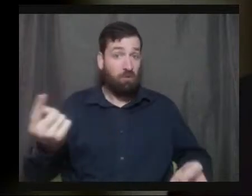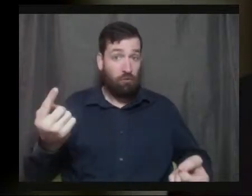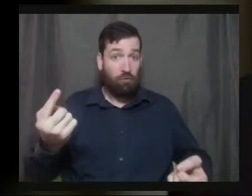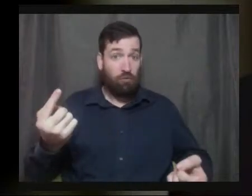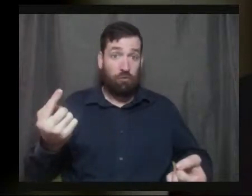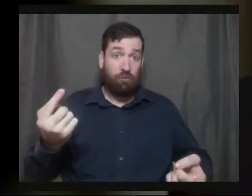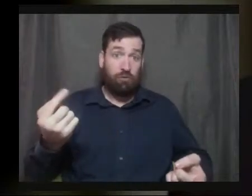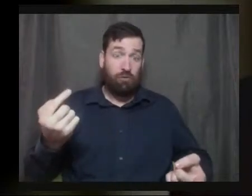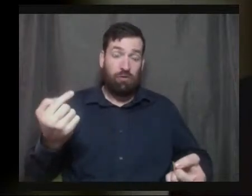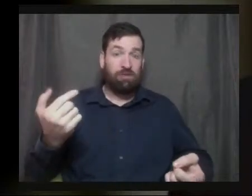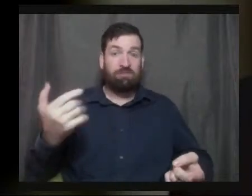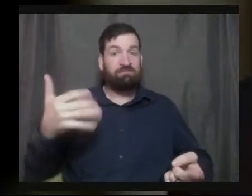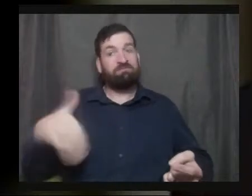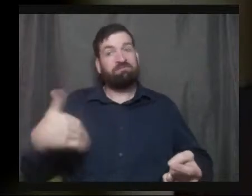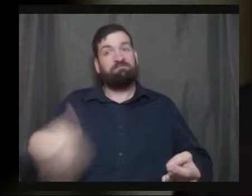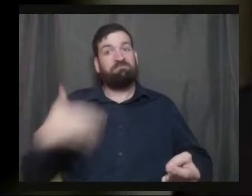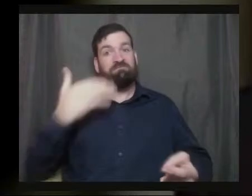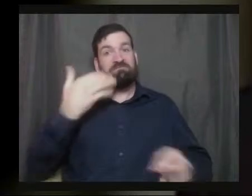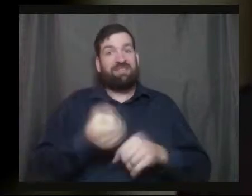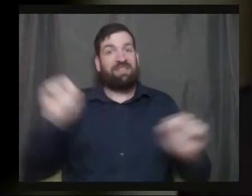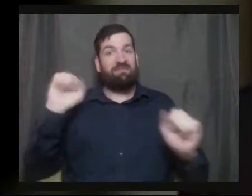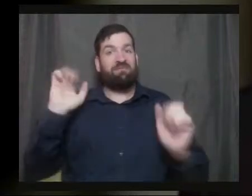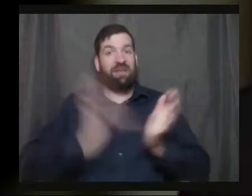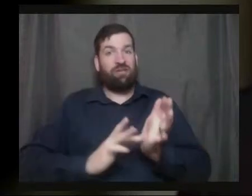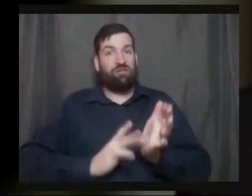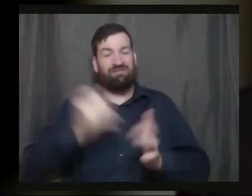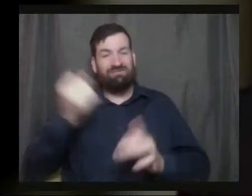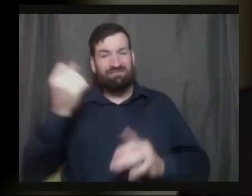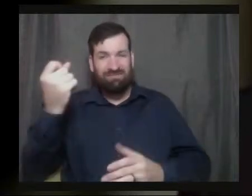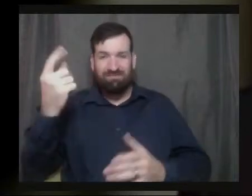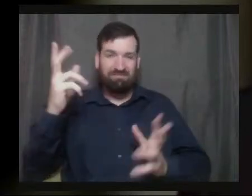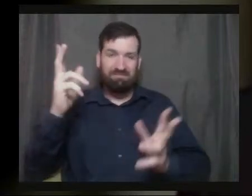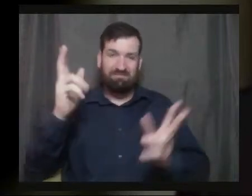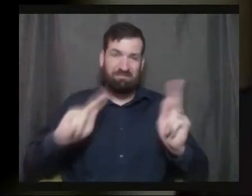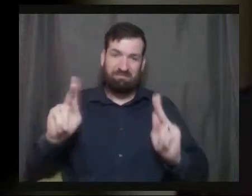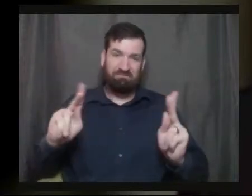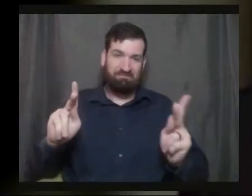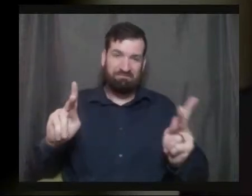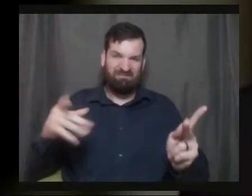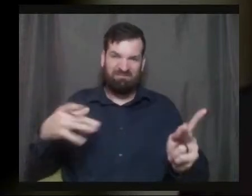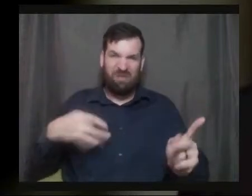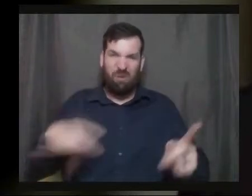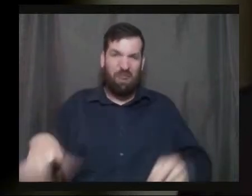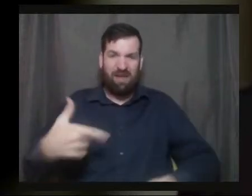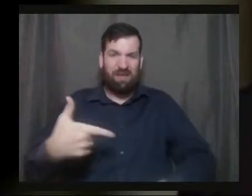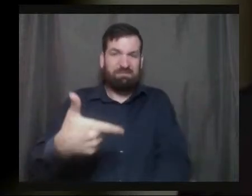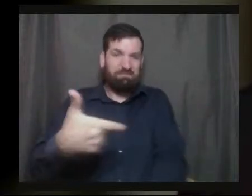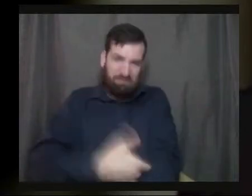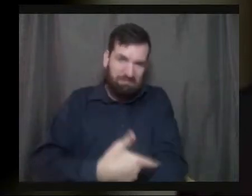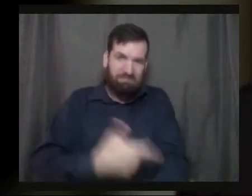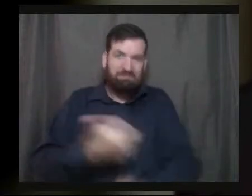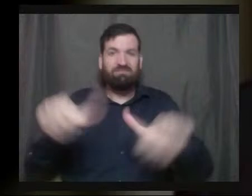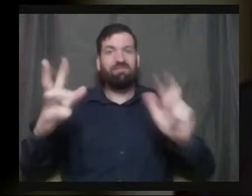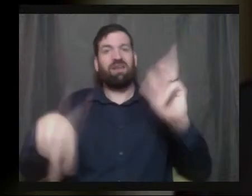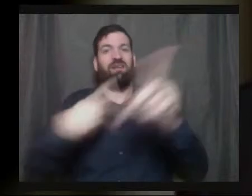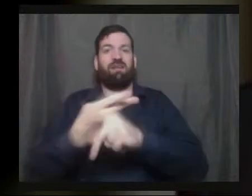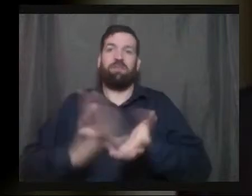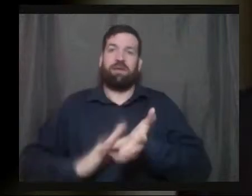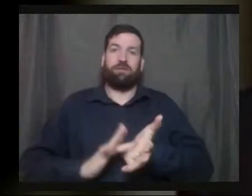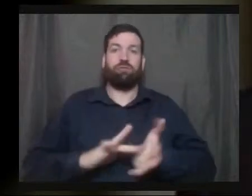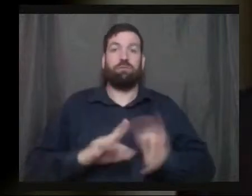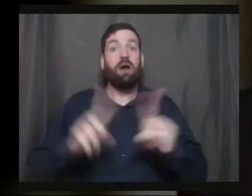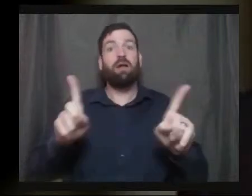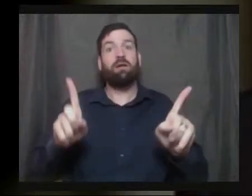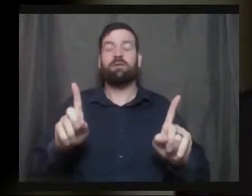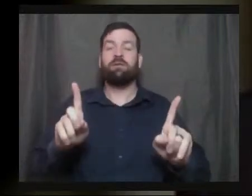a very safe medication, although people don't like having to inject themselves with any type of medication. It's certainly